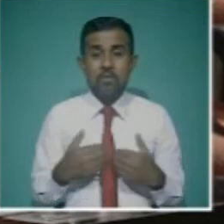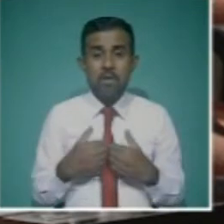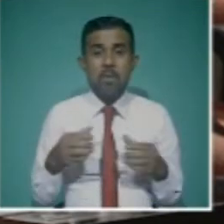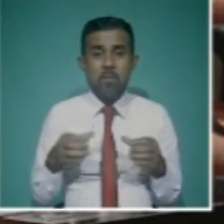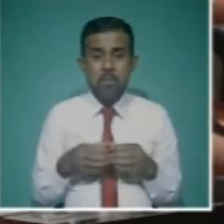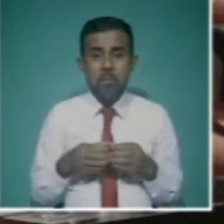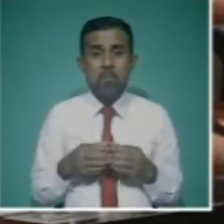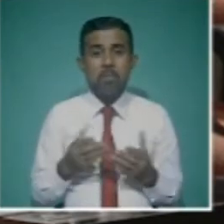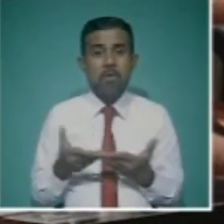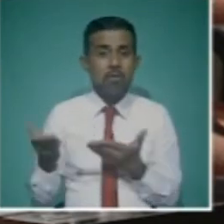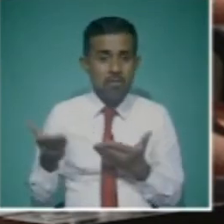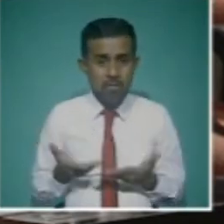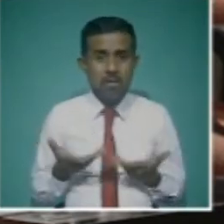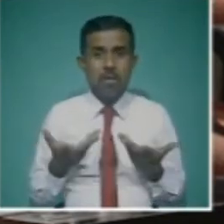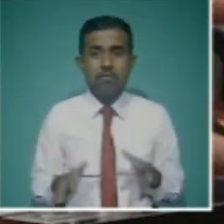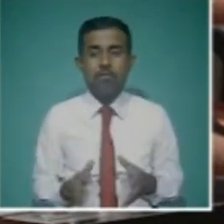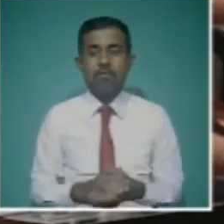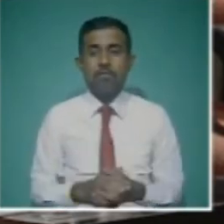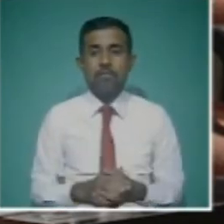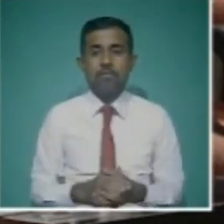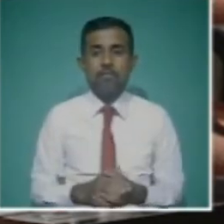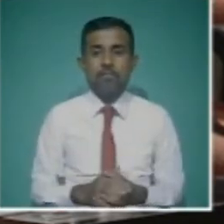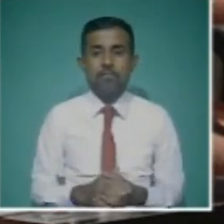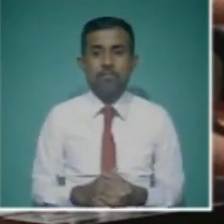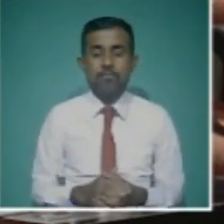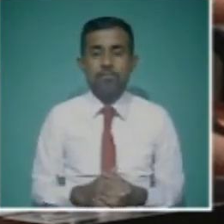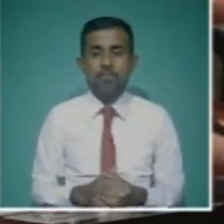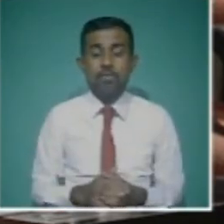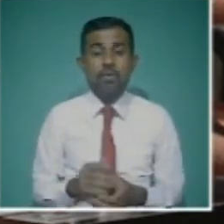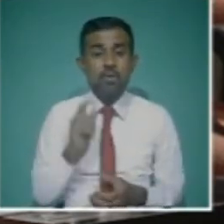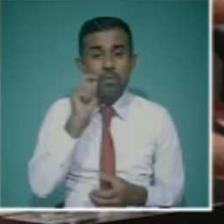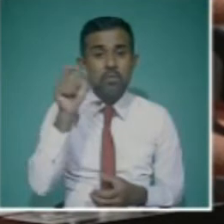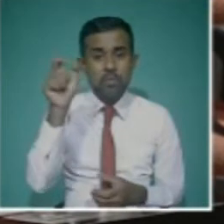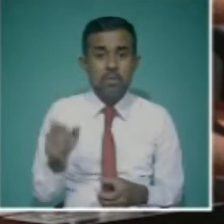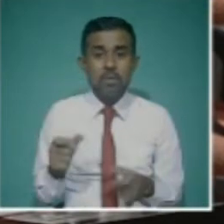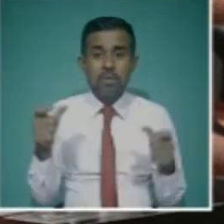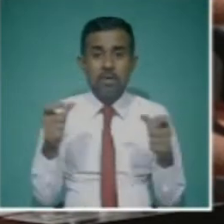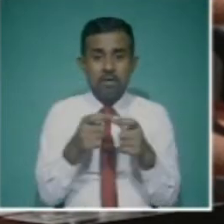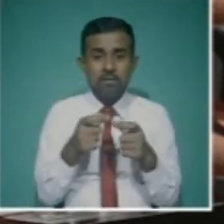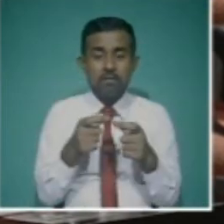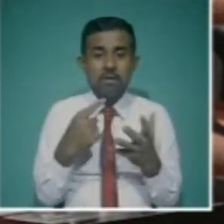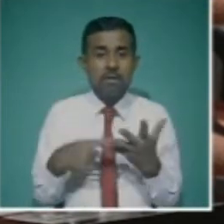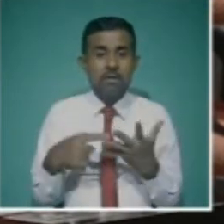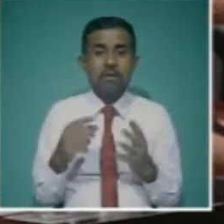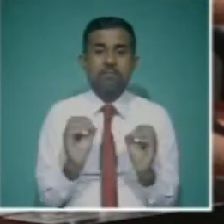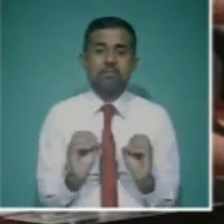that there is nothing to speak with the president. He knows what the solution is.